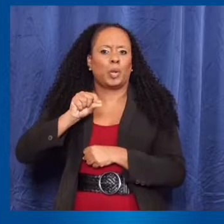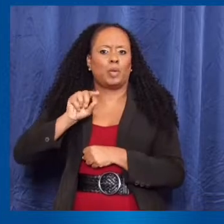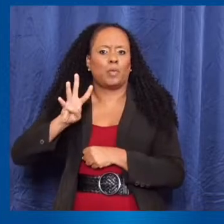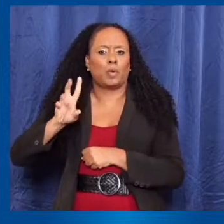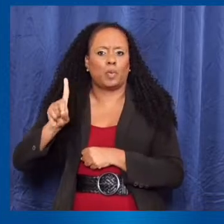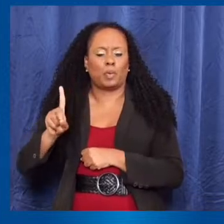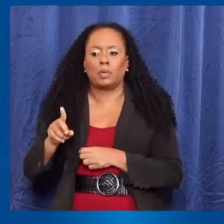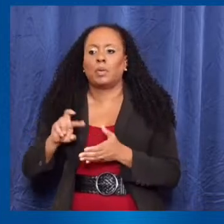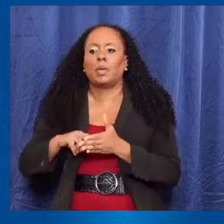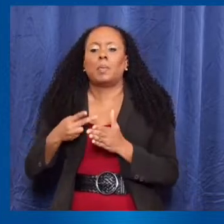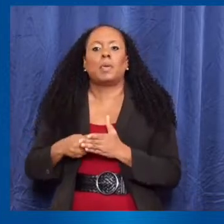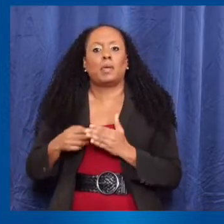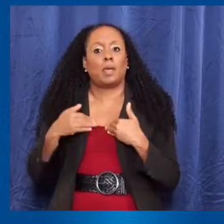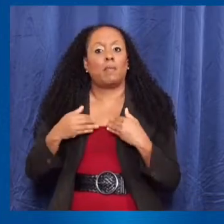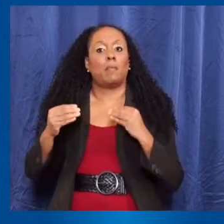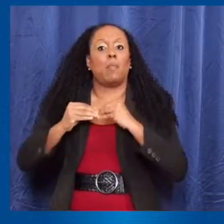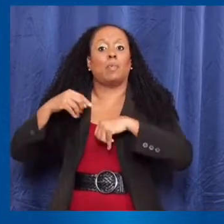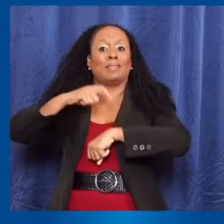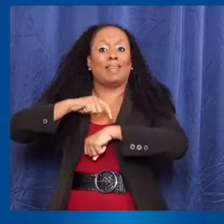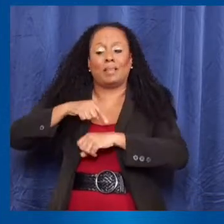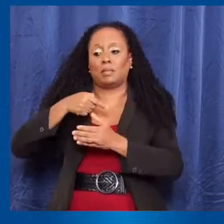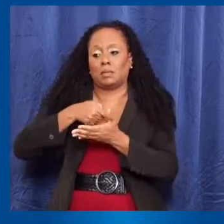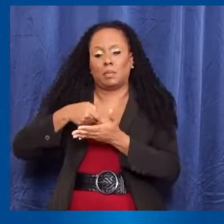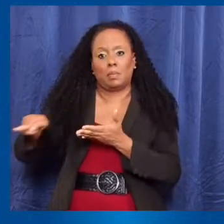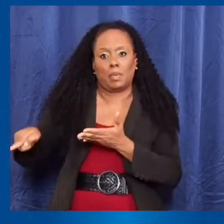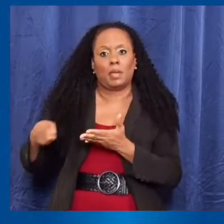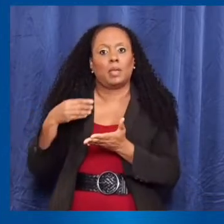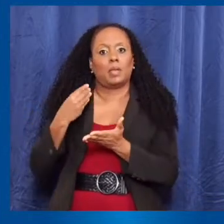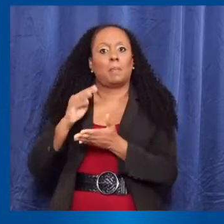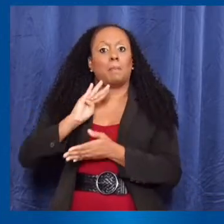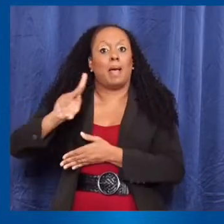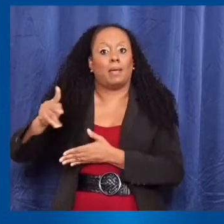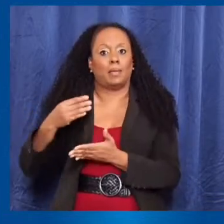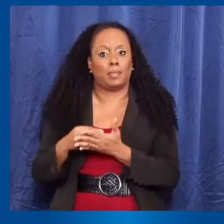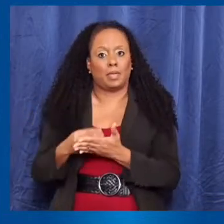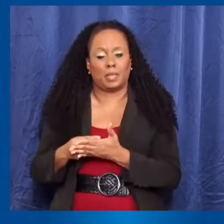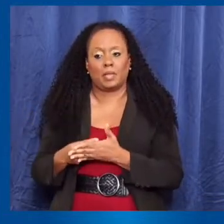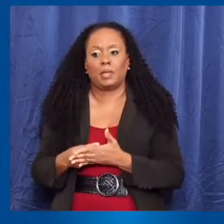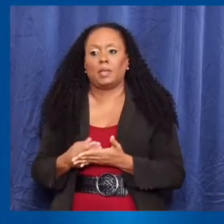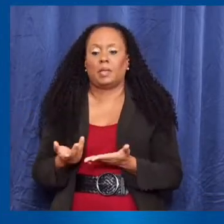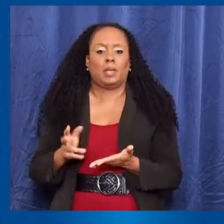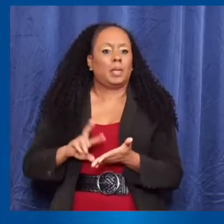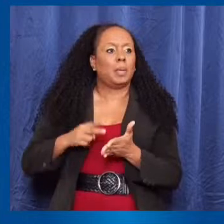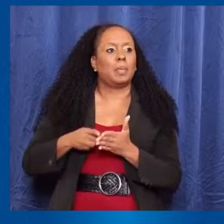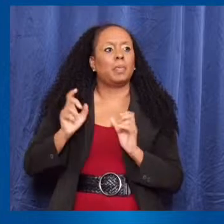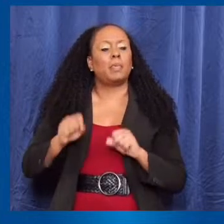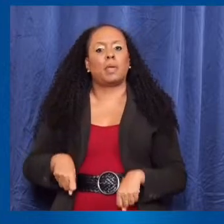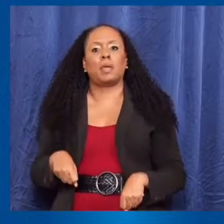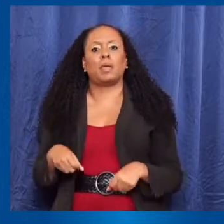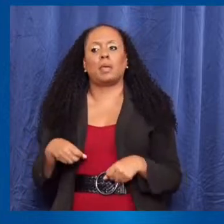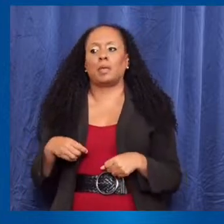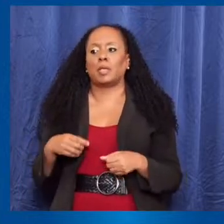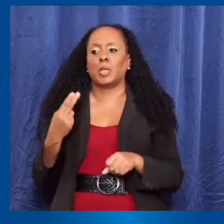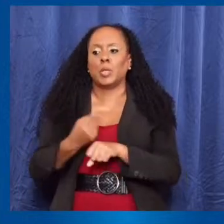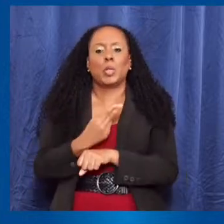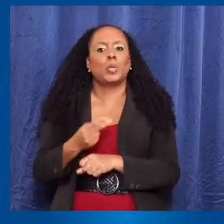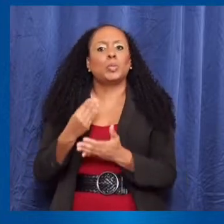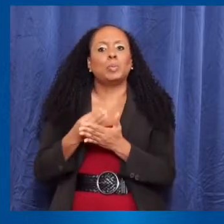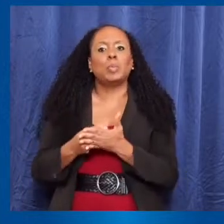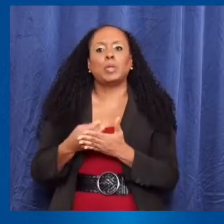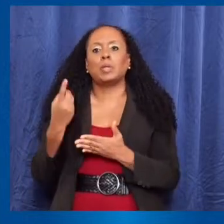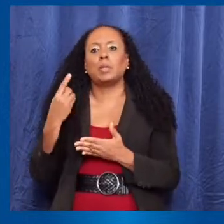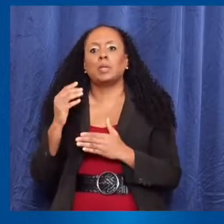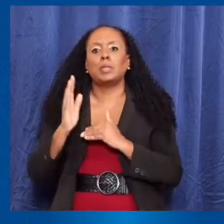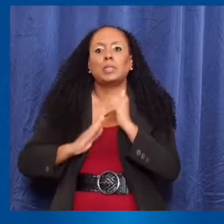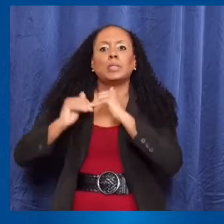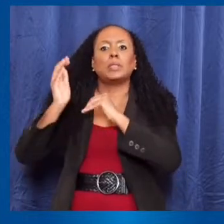little extra elbow room to spend 30 or 40 or $50 million more on roads or on hospitals, on other things, while at the